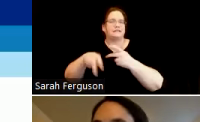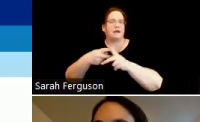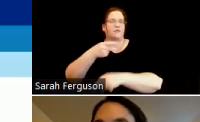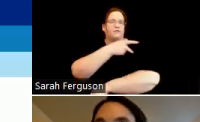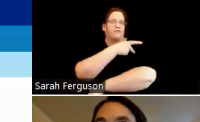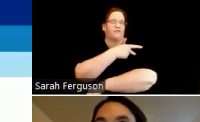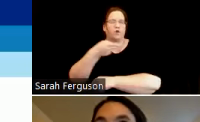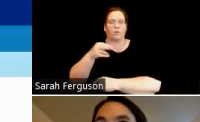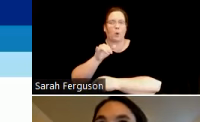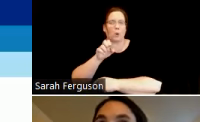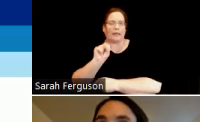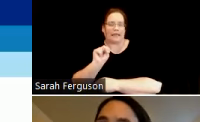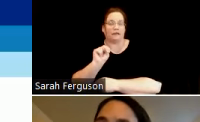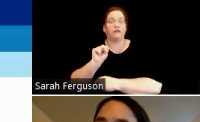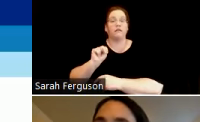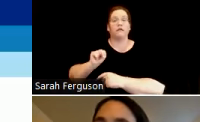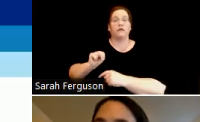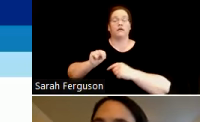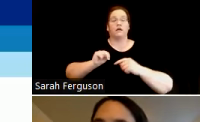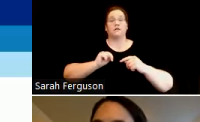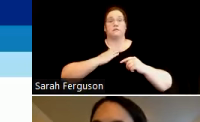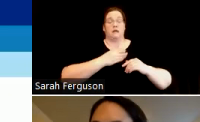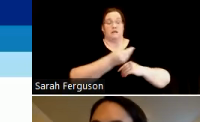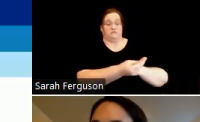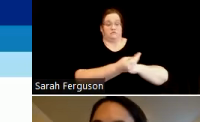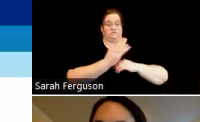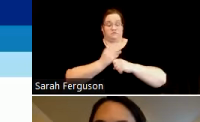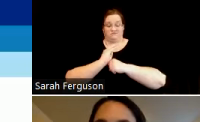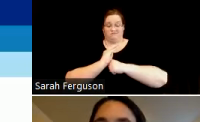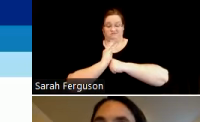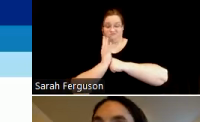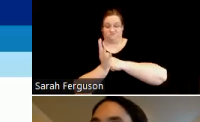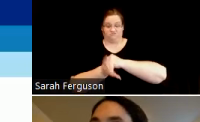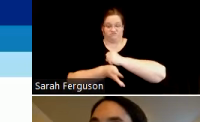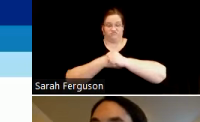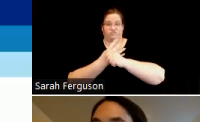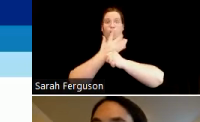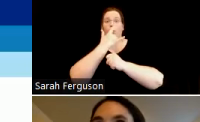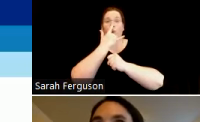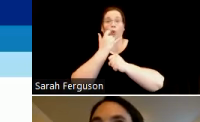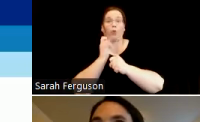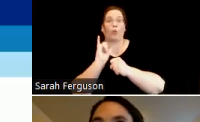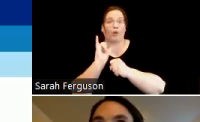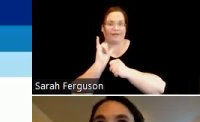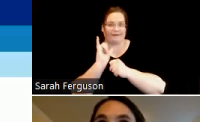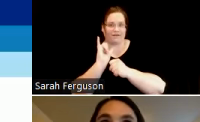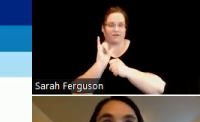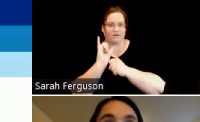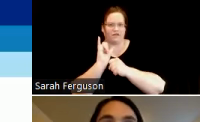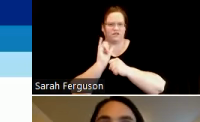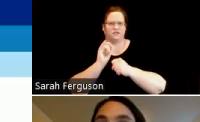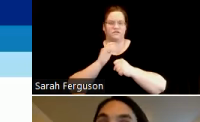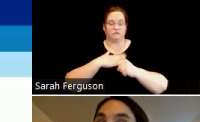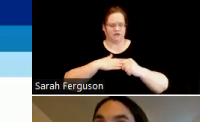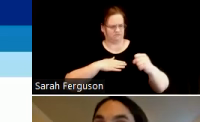body instructions to make a protein that looks like that spike protein. Then your body says, wait a minute, this protein you